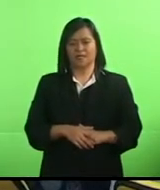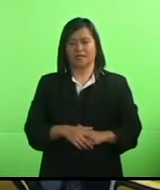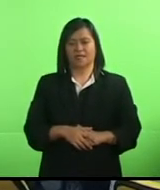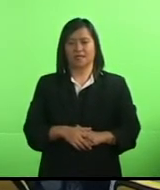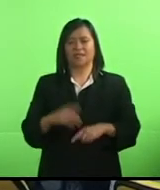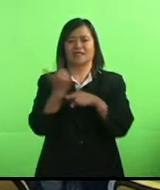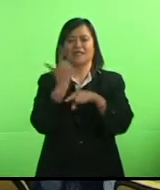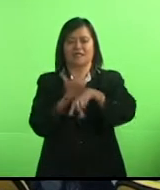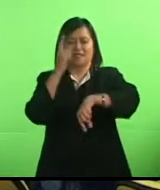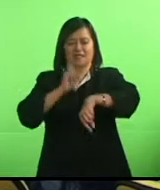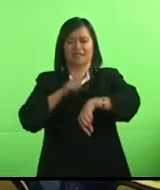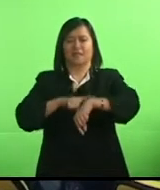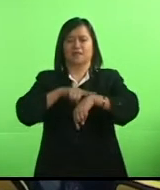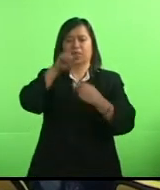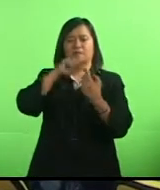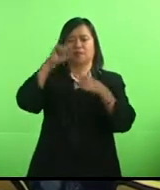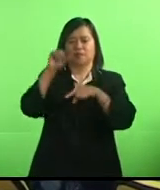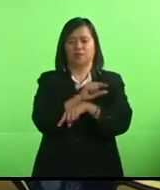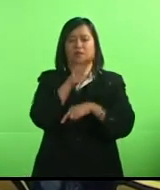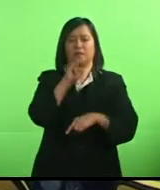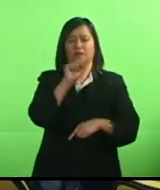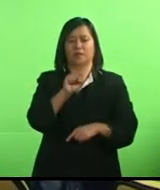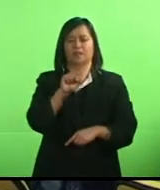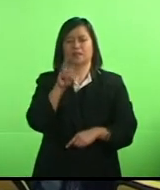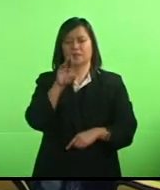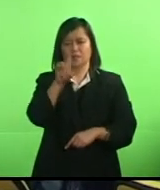You do rehearse timing when you are doing using MS Word.